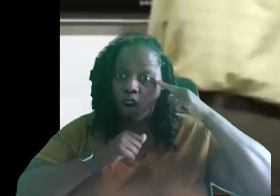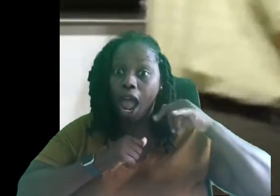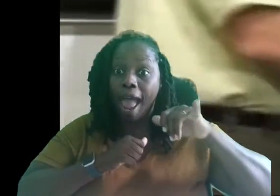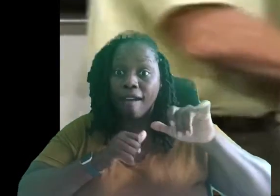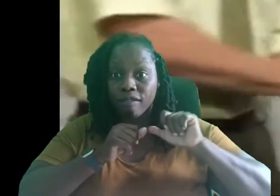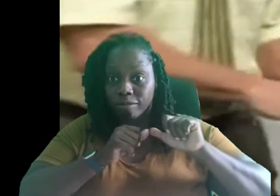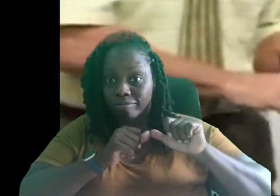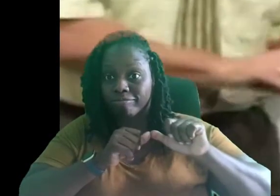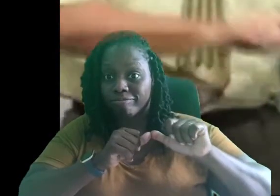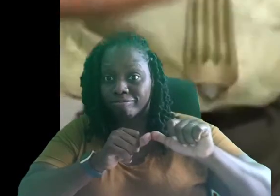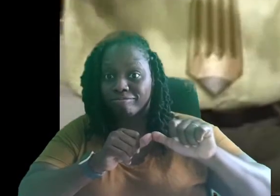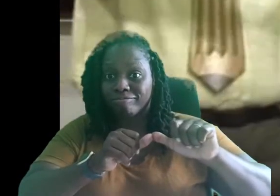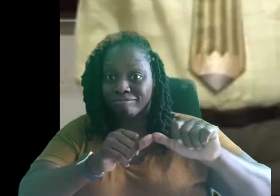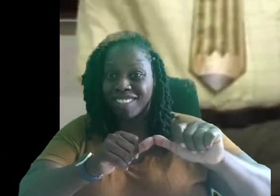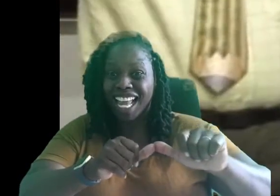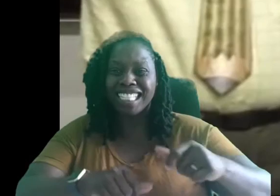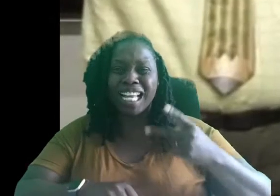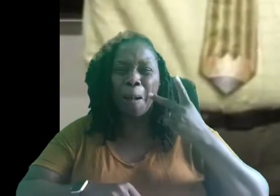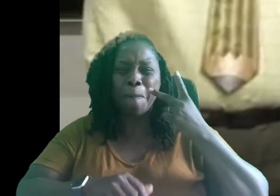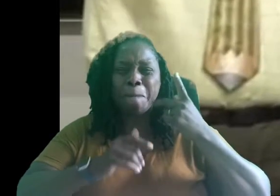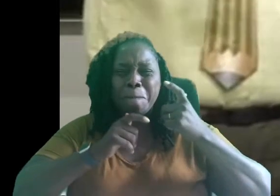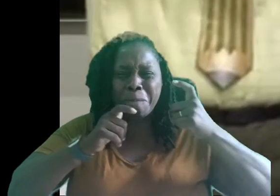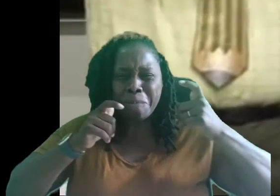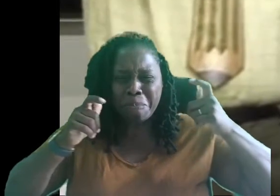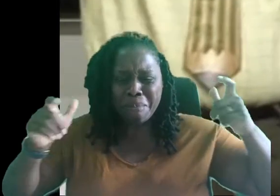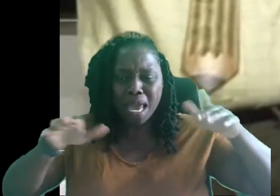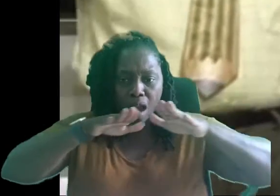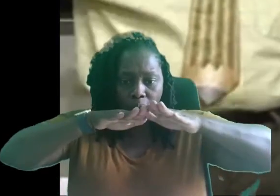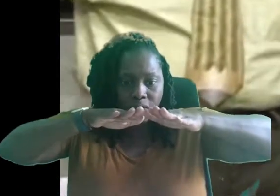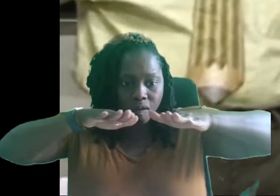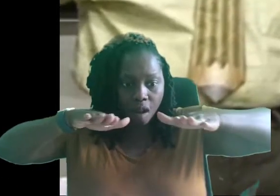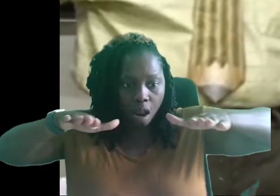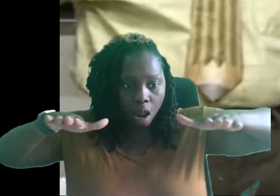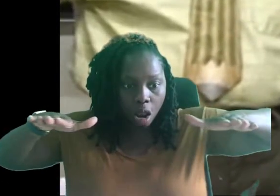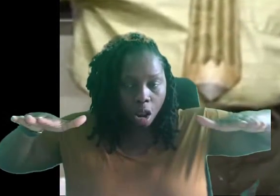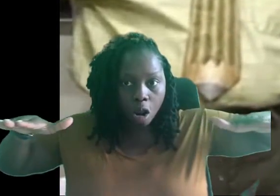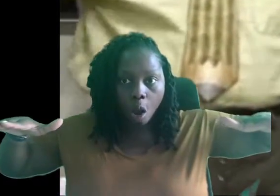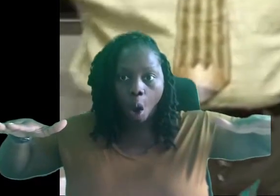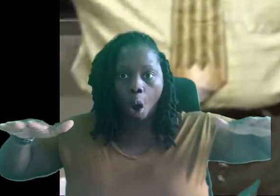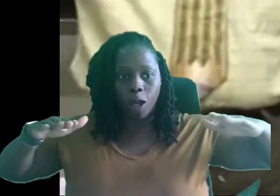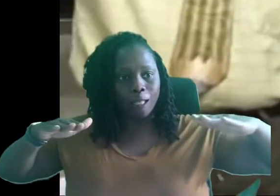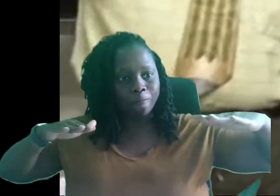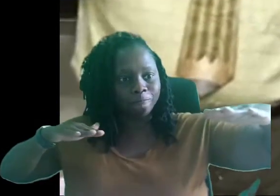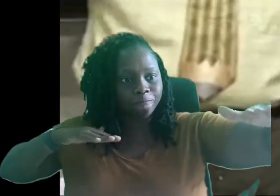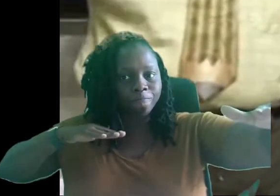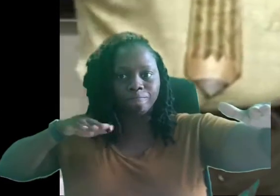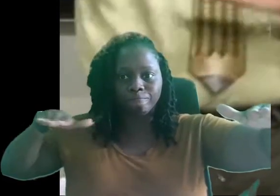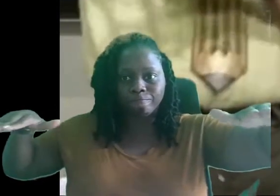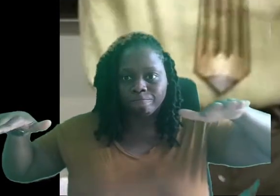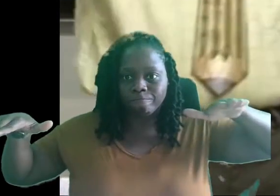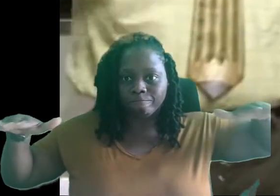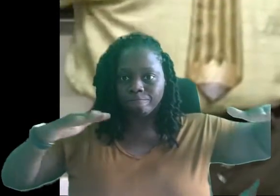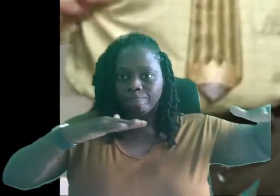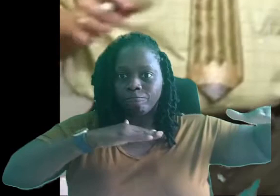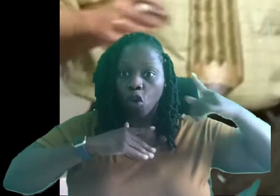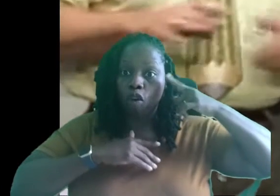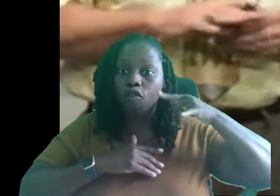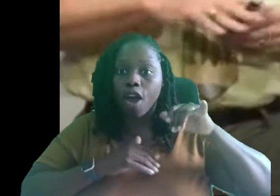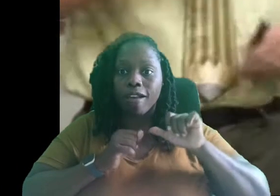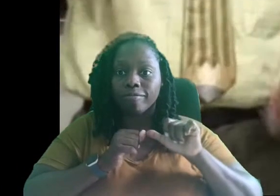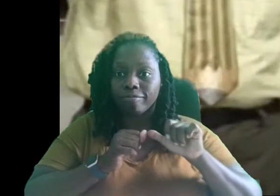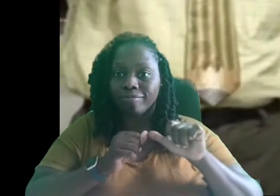in that direction, infinitely in that direction. It's like a big, big floor that goes forever in all